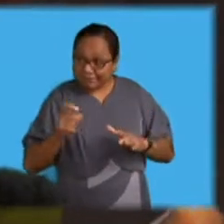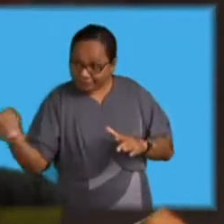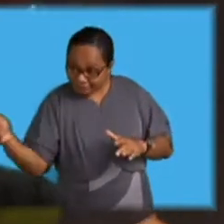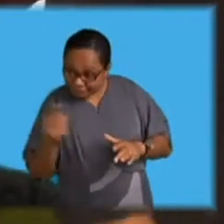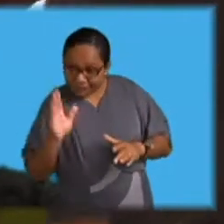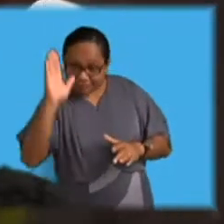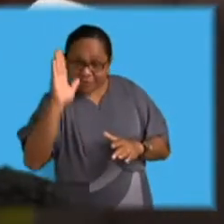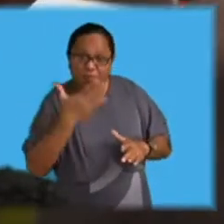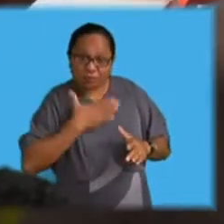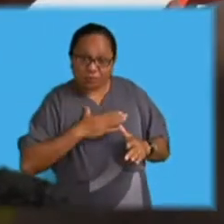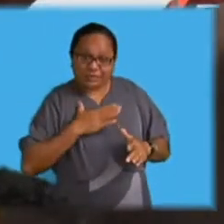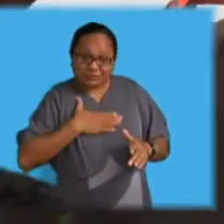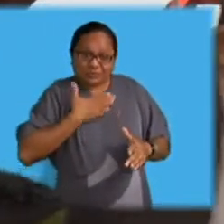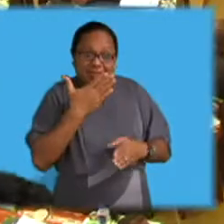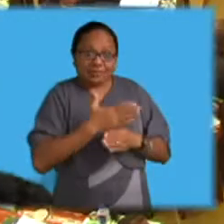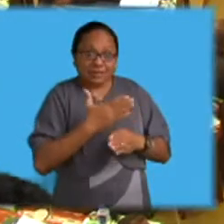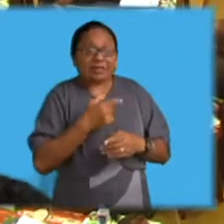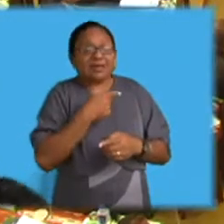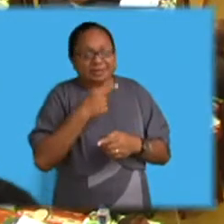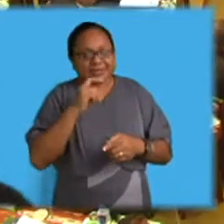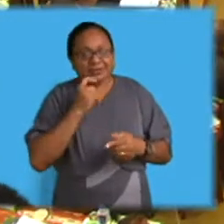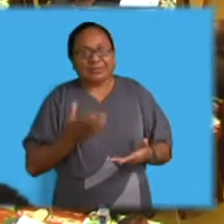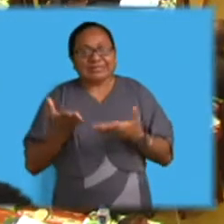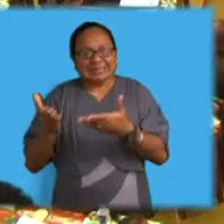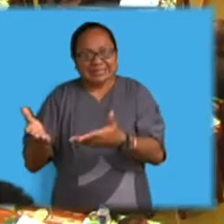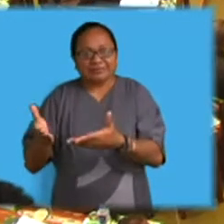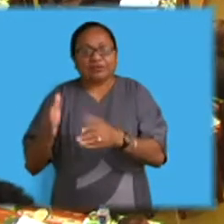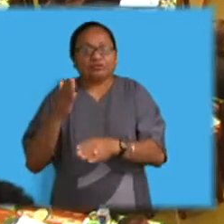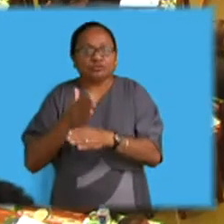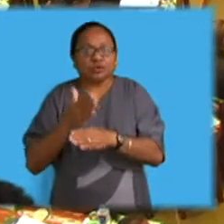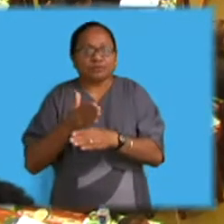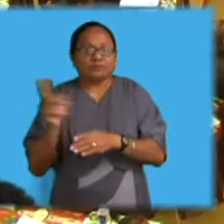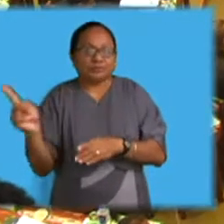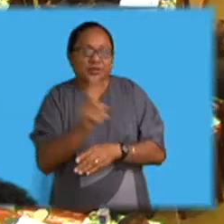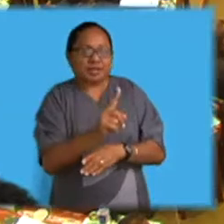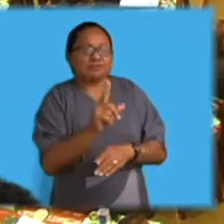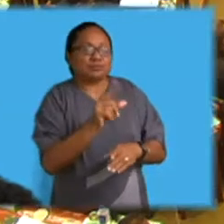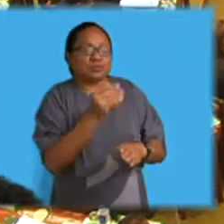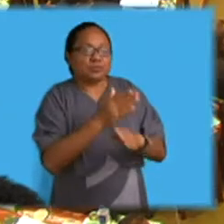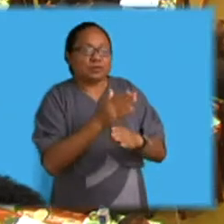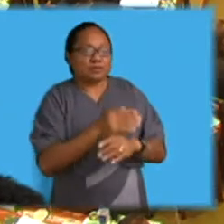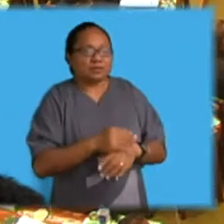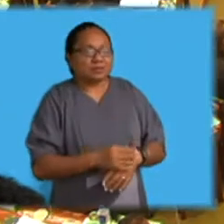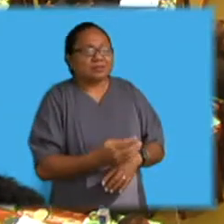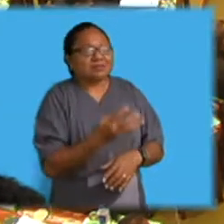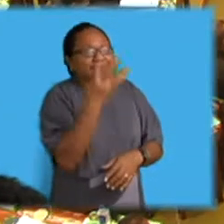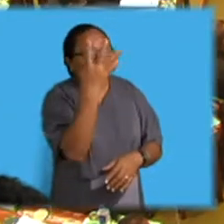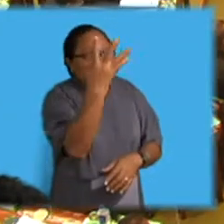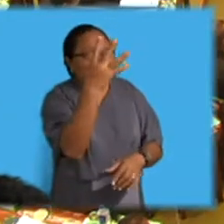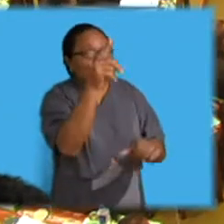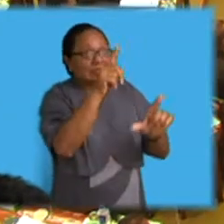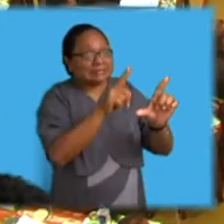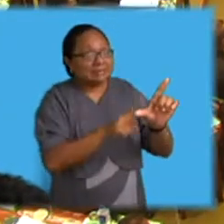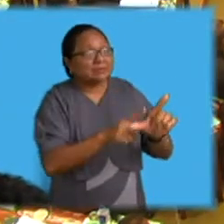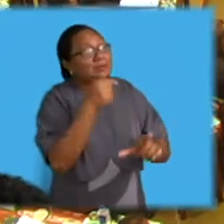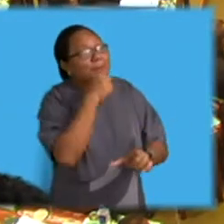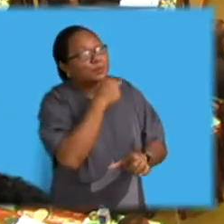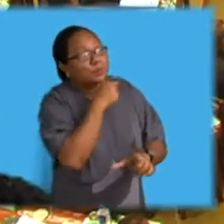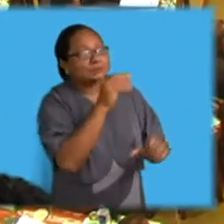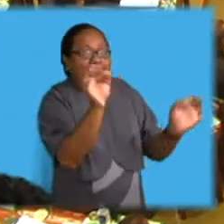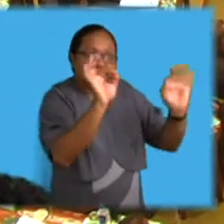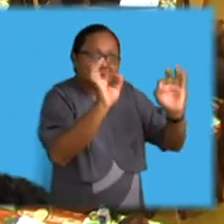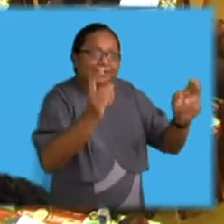you. Thank you, Honourable Noikula. 4 years, for 4 years, Madam Speaker, the boys have been out. No